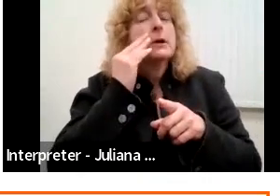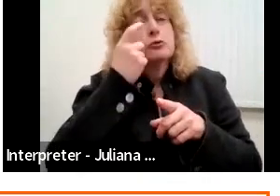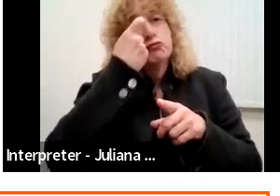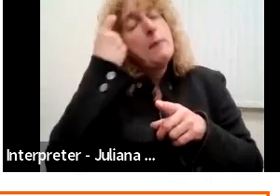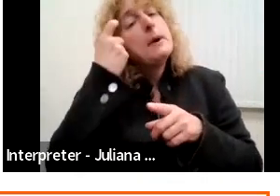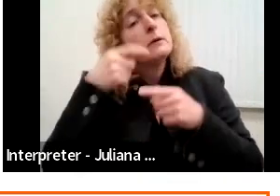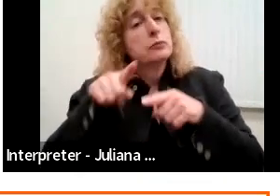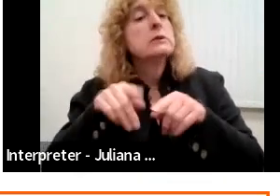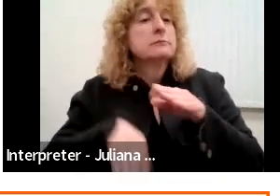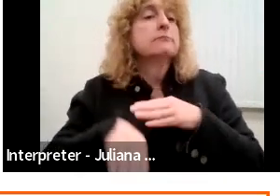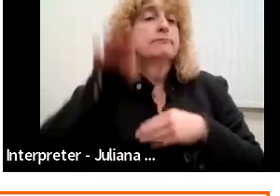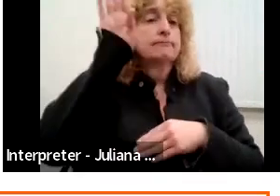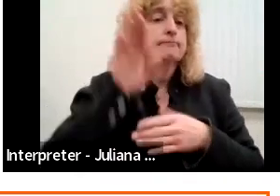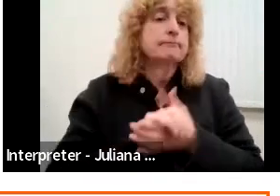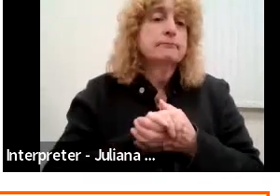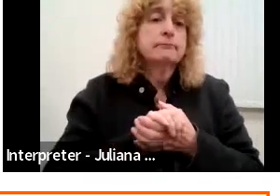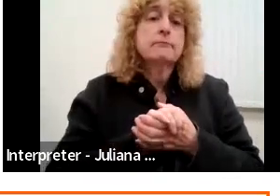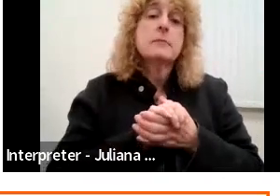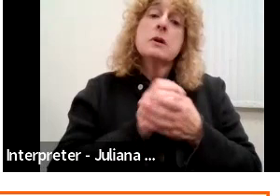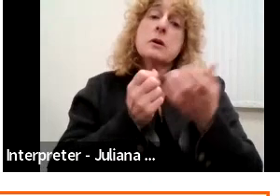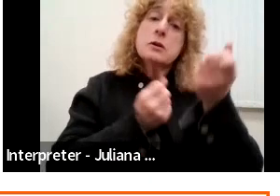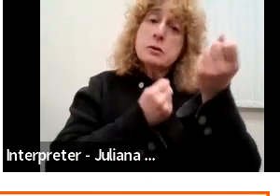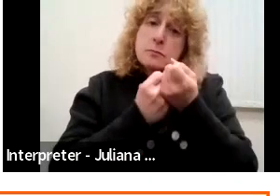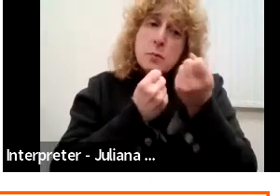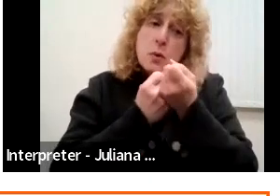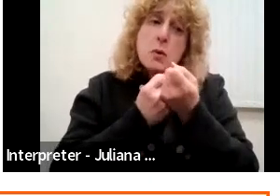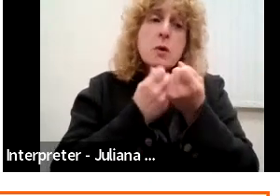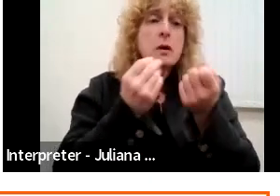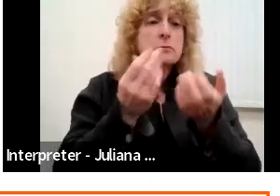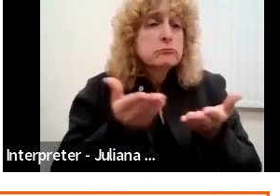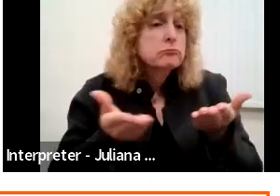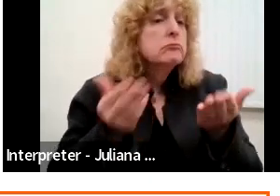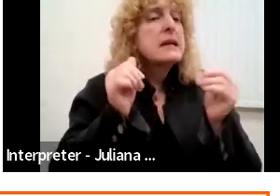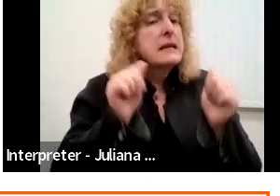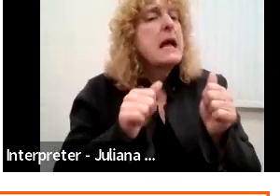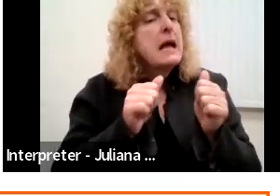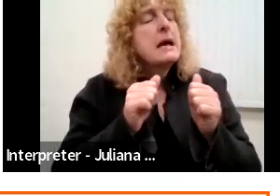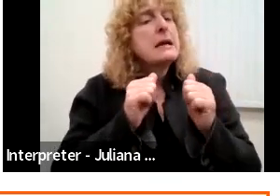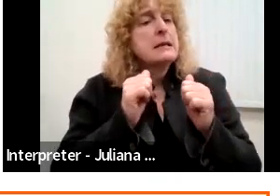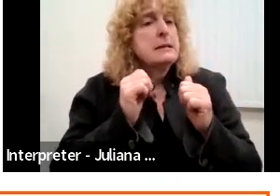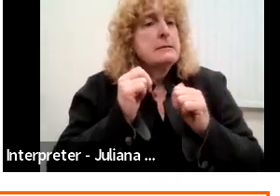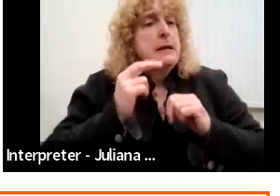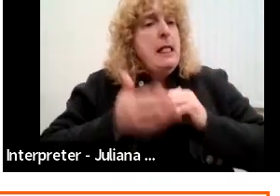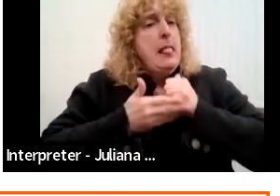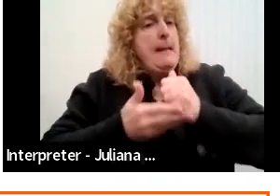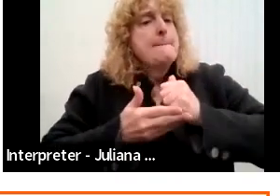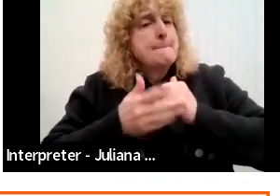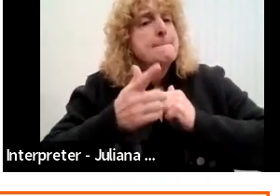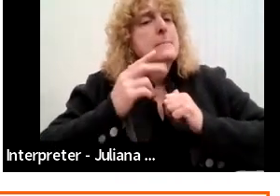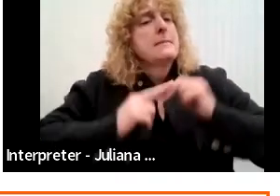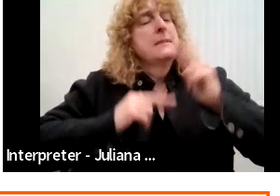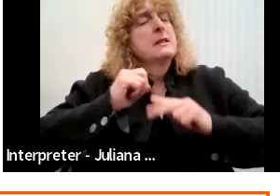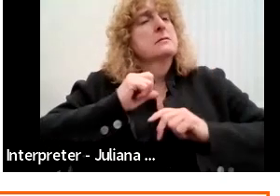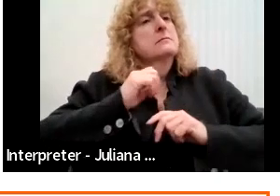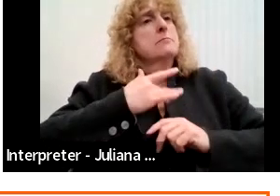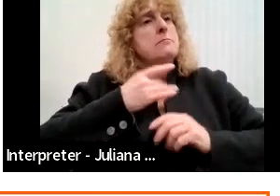Supports and tools can build resilience and healing, and people can both be recovering and acknowledge and live with a trauma